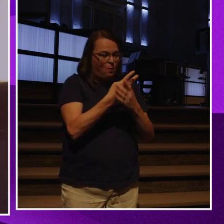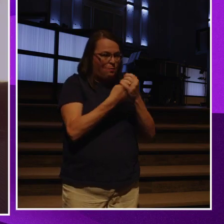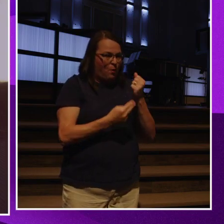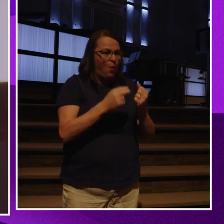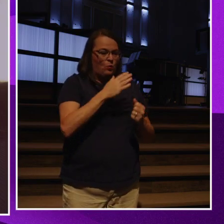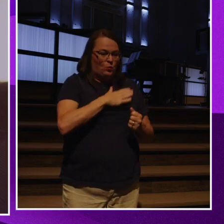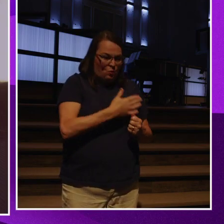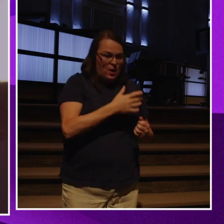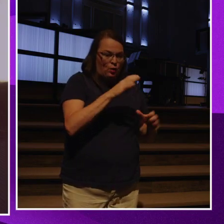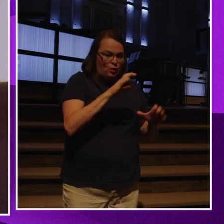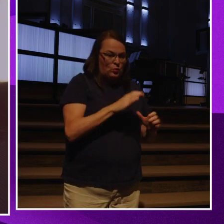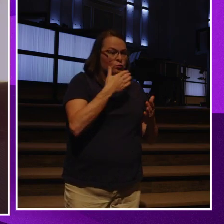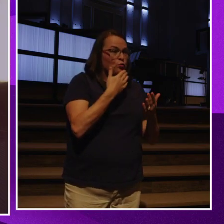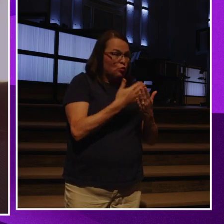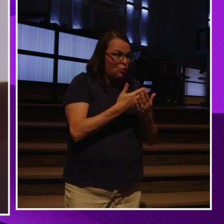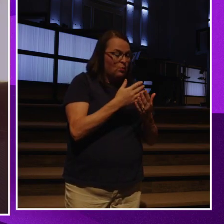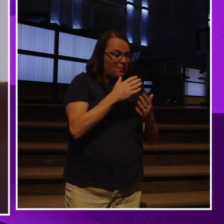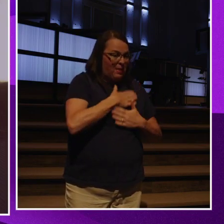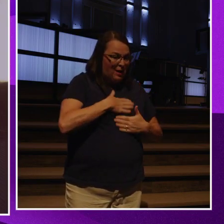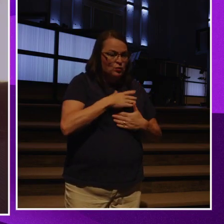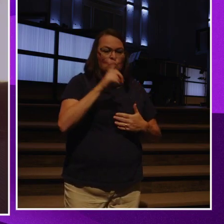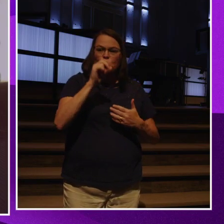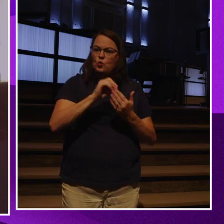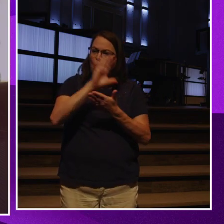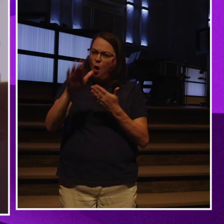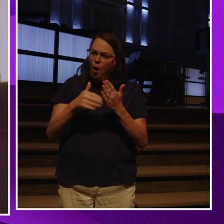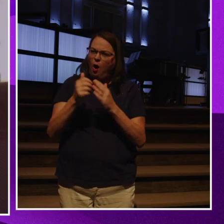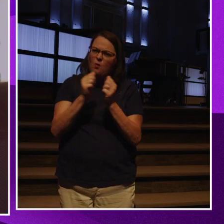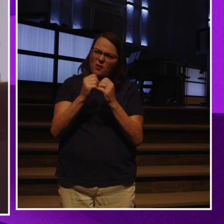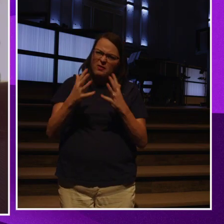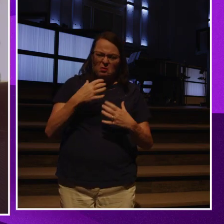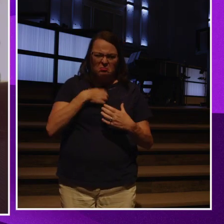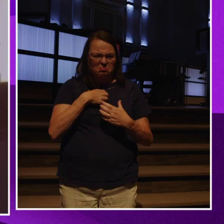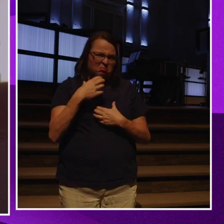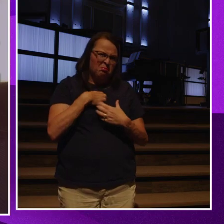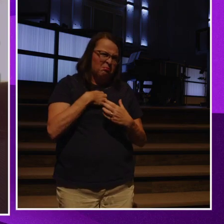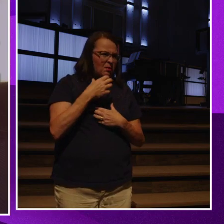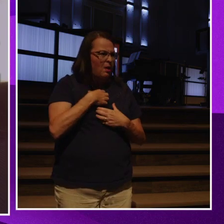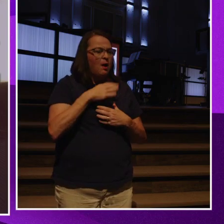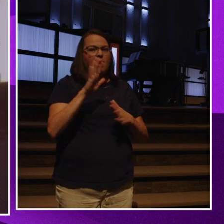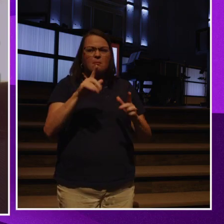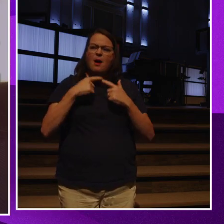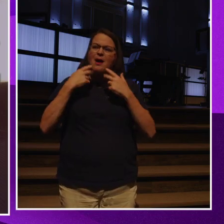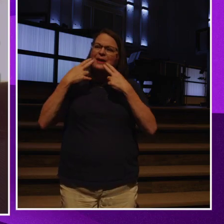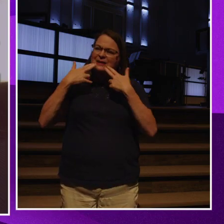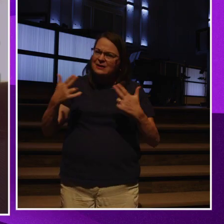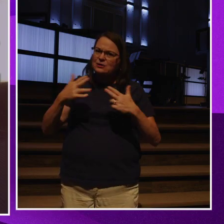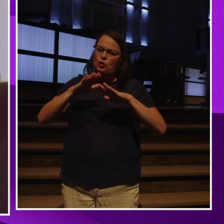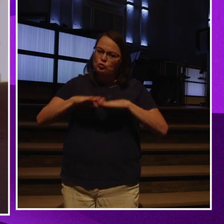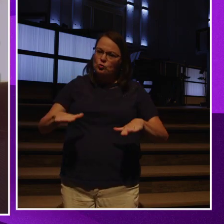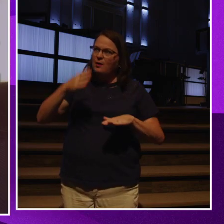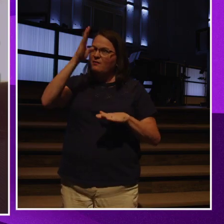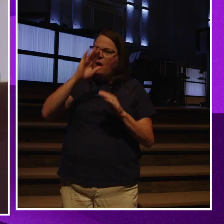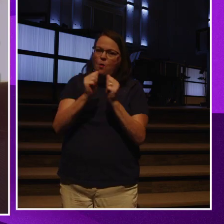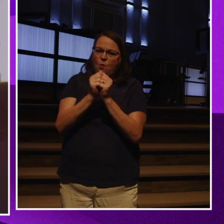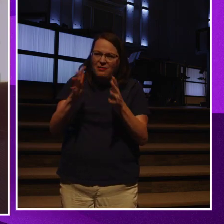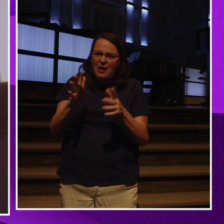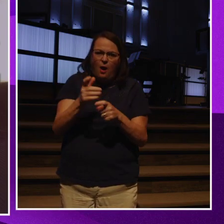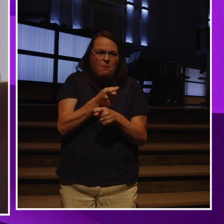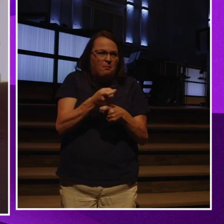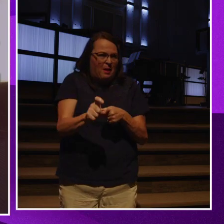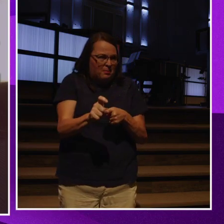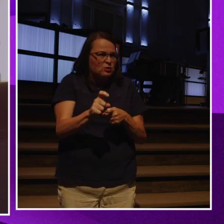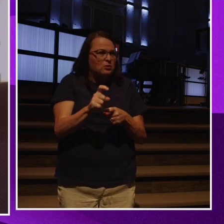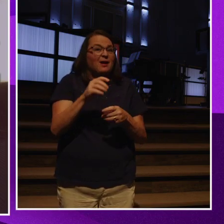Do all things without grumbling or disputing, that you may be blameless and innocent, children of God without blemish, in the midst